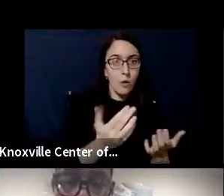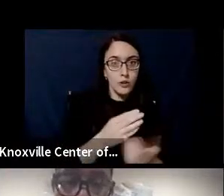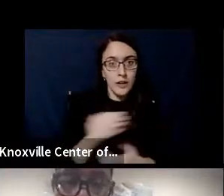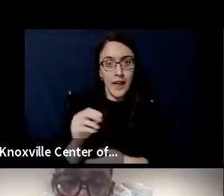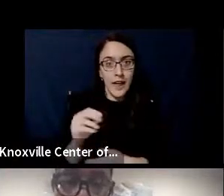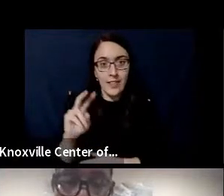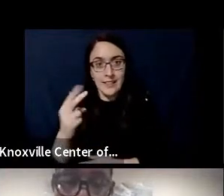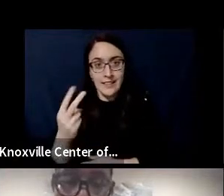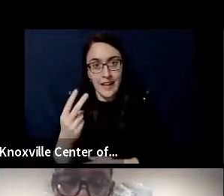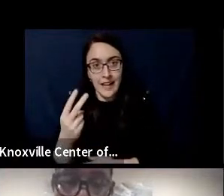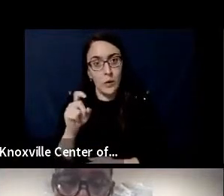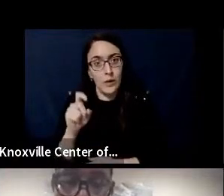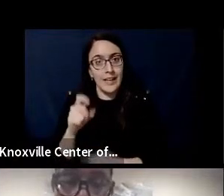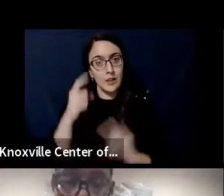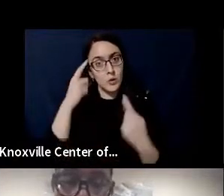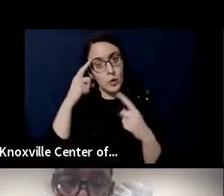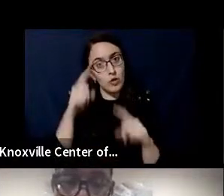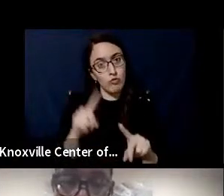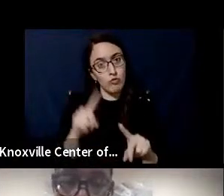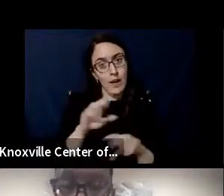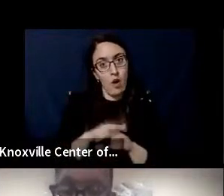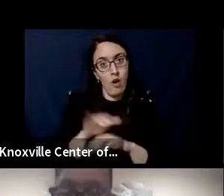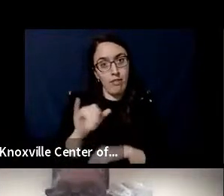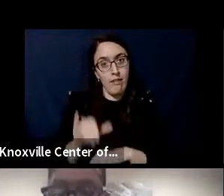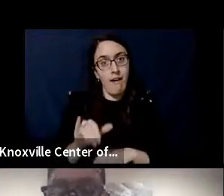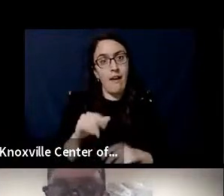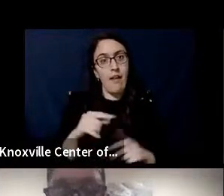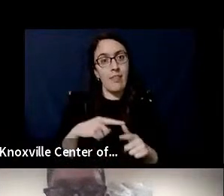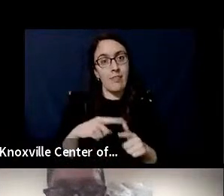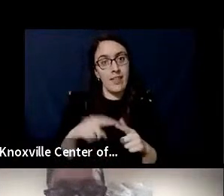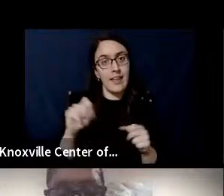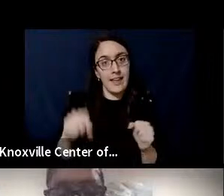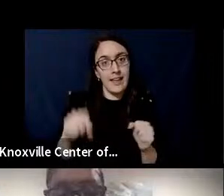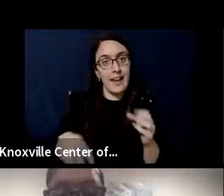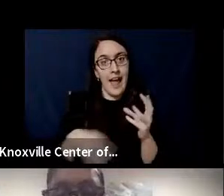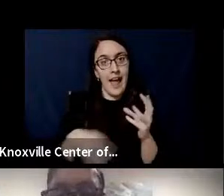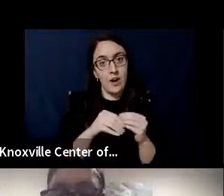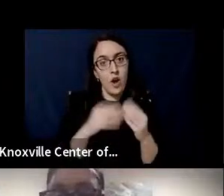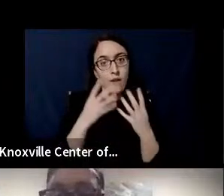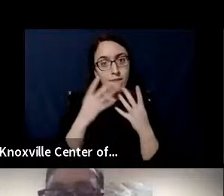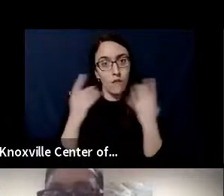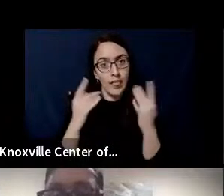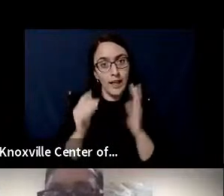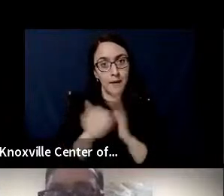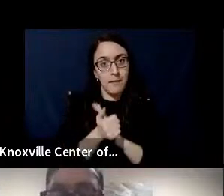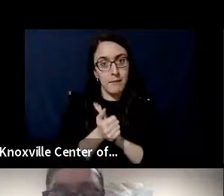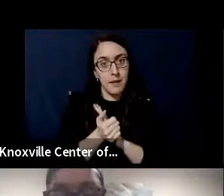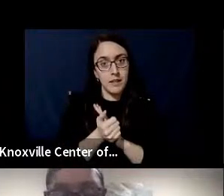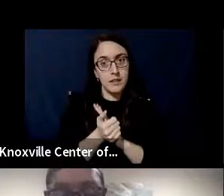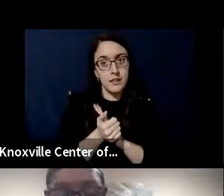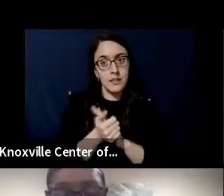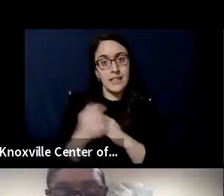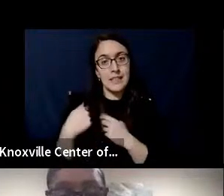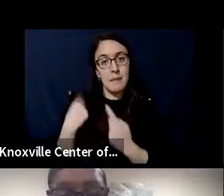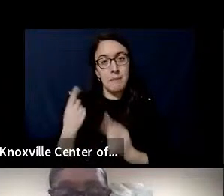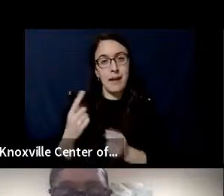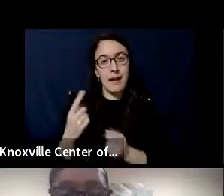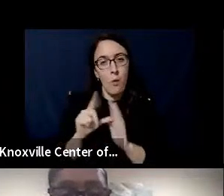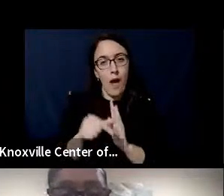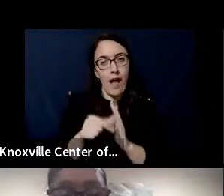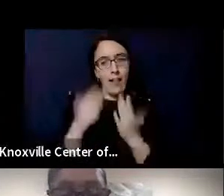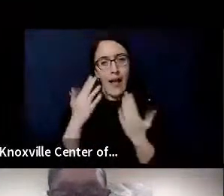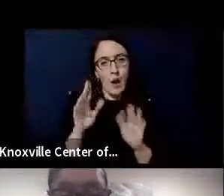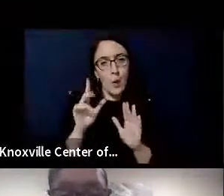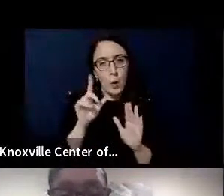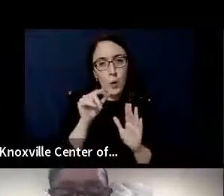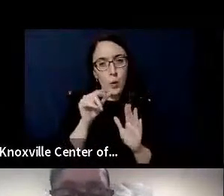agree on that, and then we could add it on as a friendly amendment. And it's been a while. I don't know the